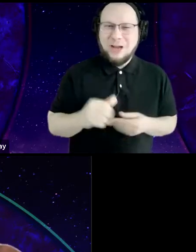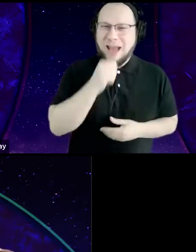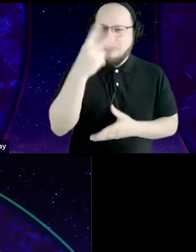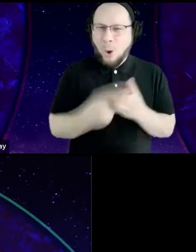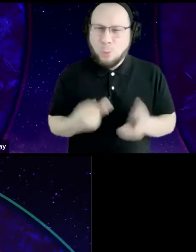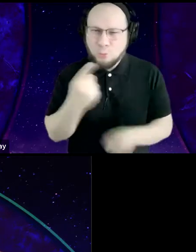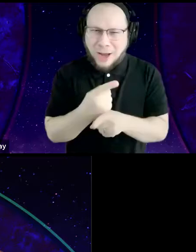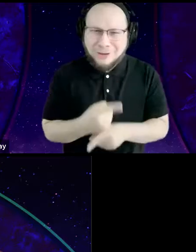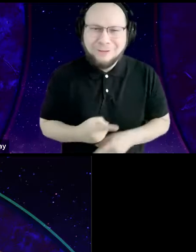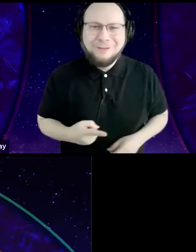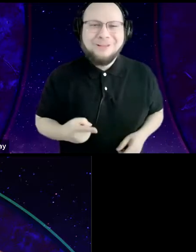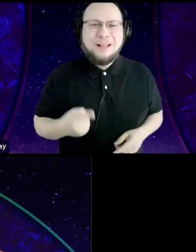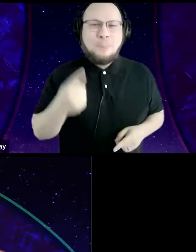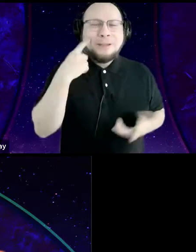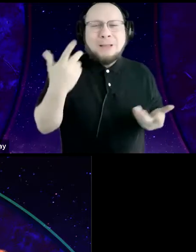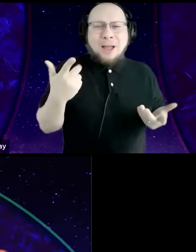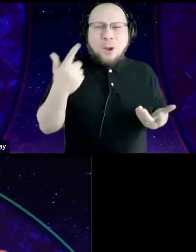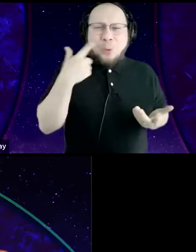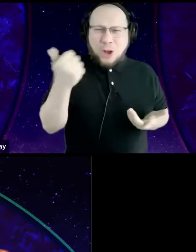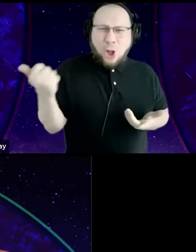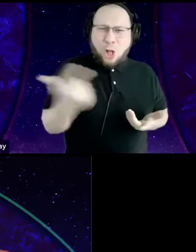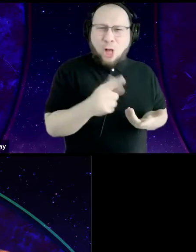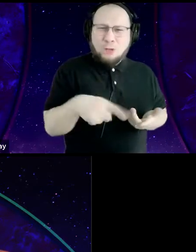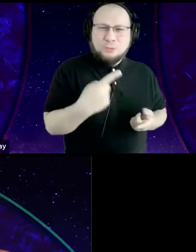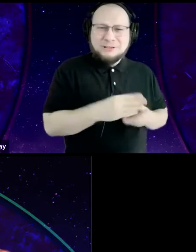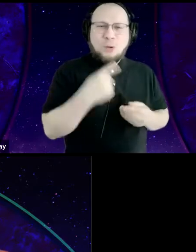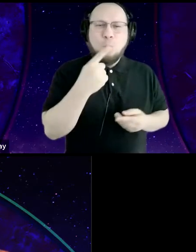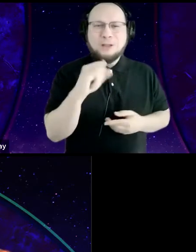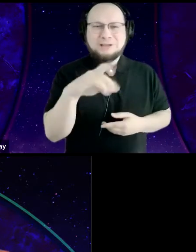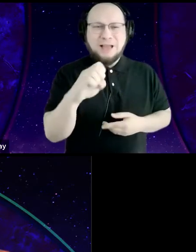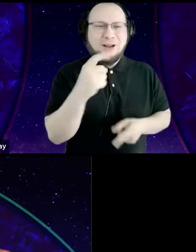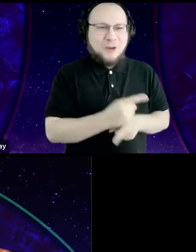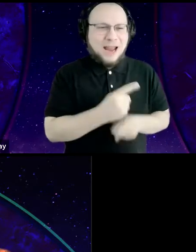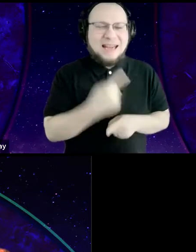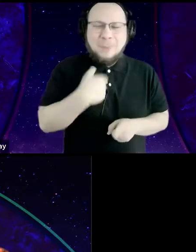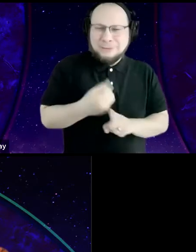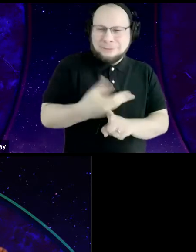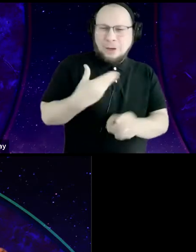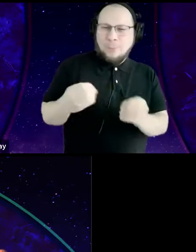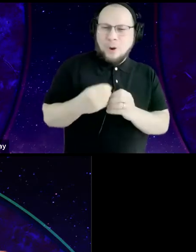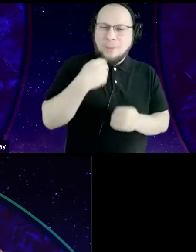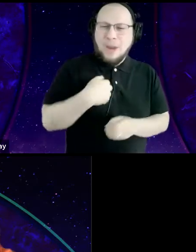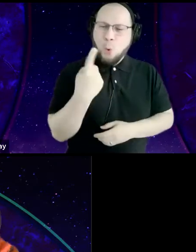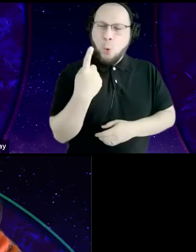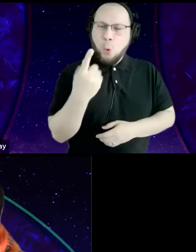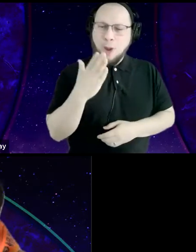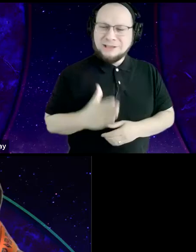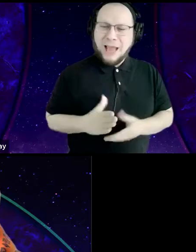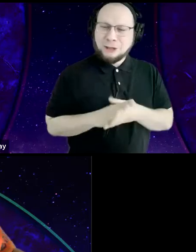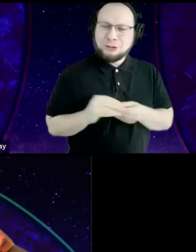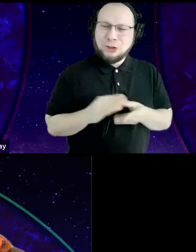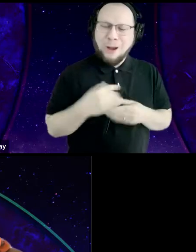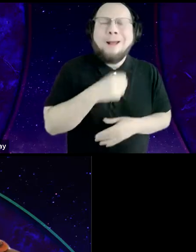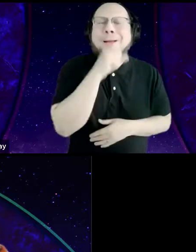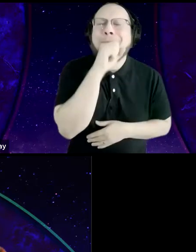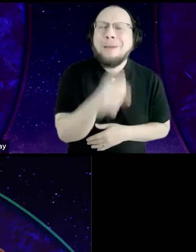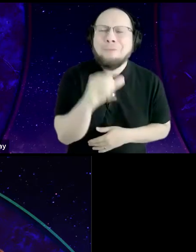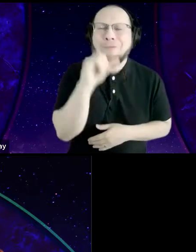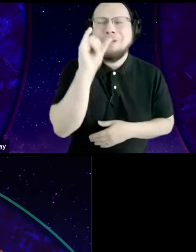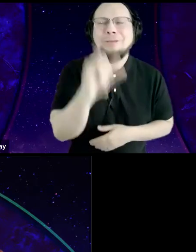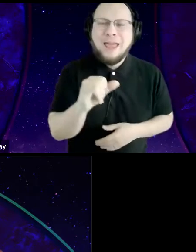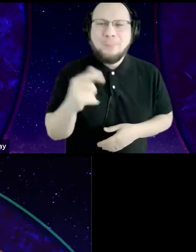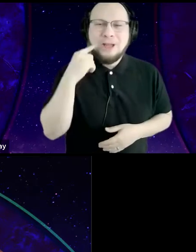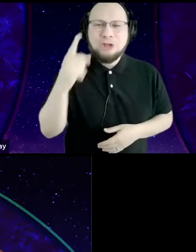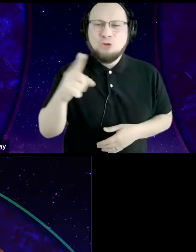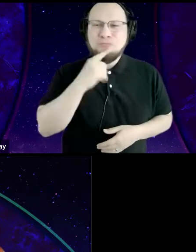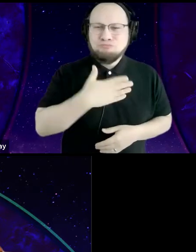like in a way, aren't we all? But like, will you tell me more about being a one-sided storyteller, which I love that you're just like, I'm owning